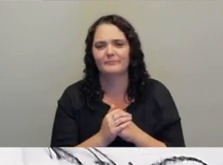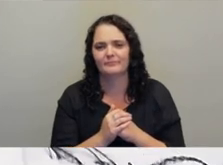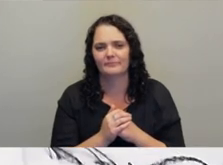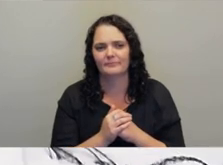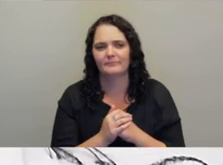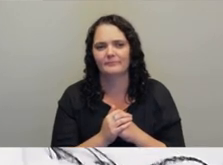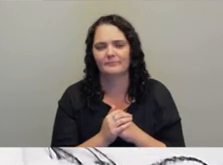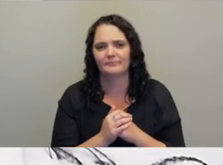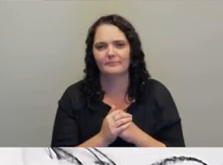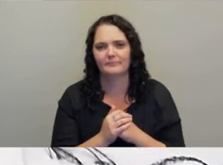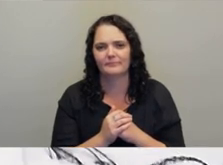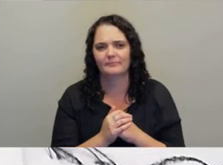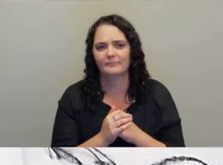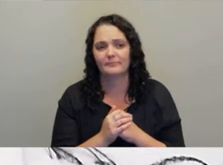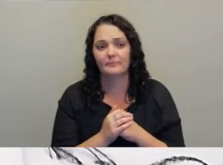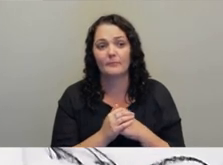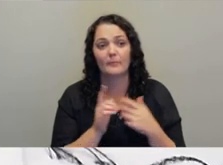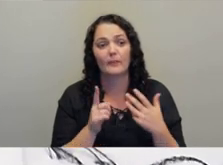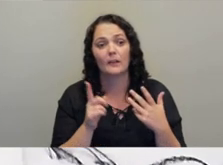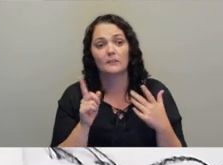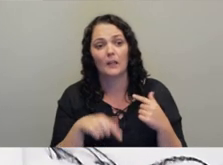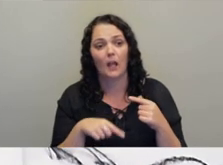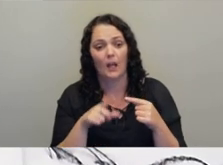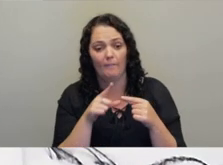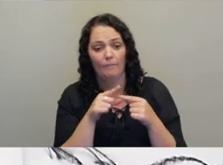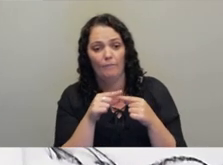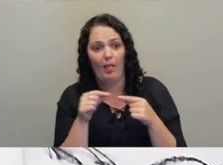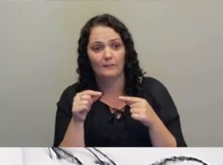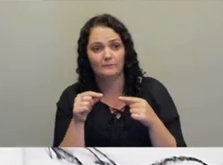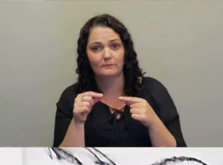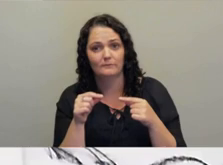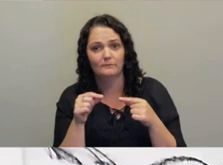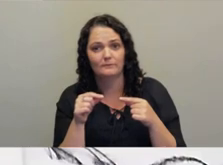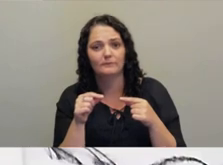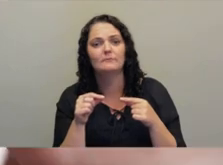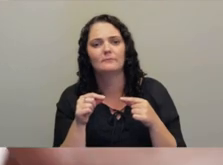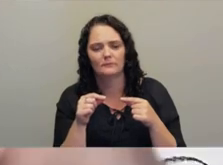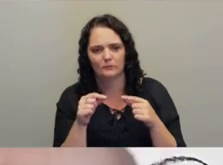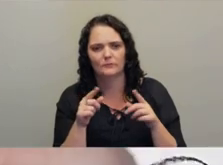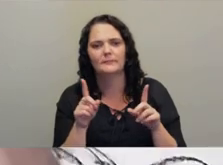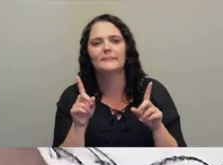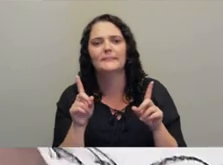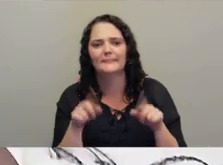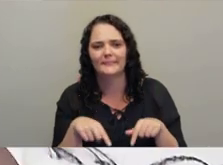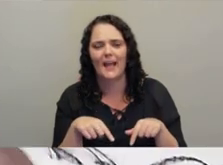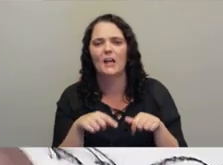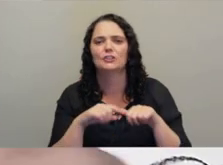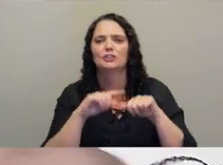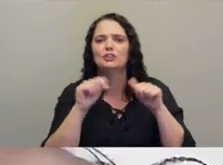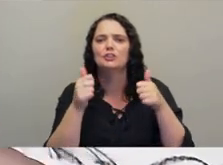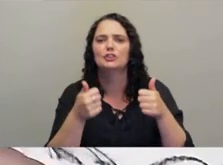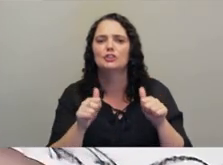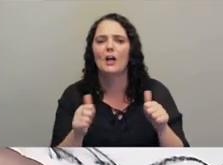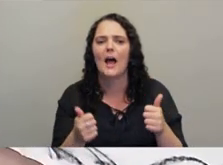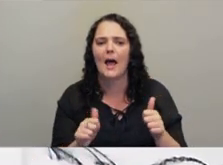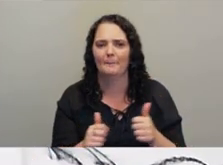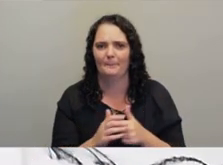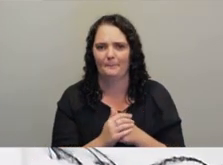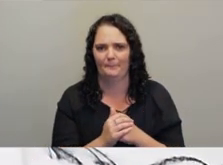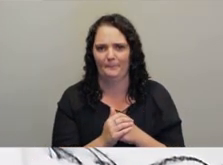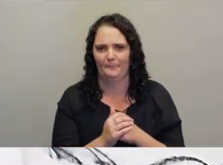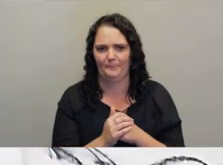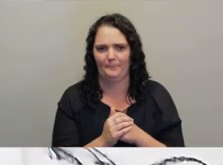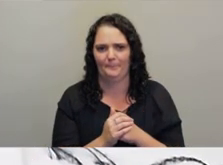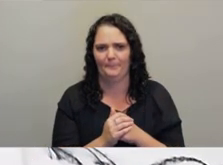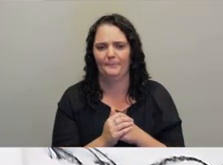that there? So it's fairly flat. Once it's fairly flat like that, then you can begin shaping it. So now I'm carving